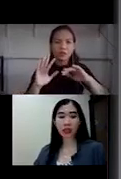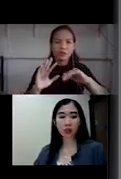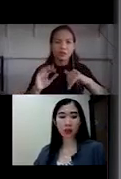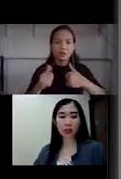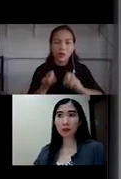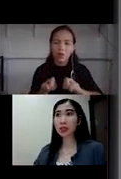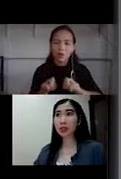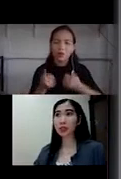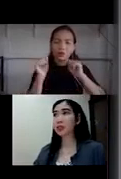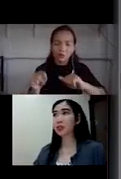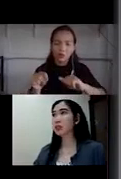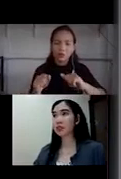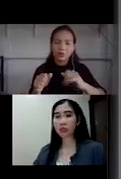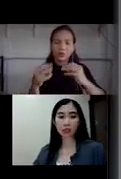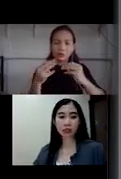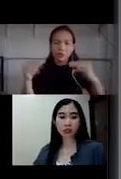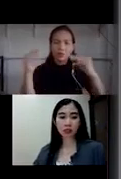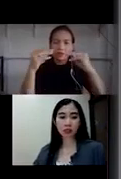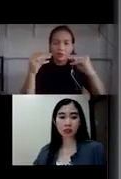How can we maximize this?